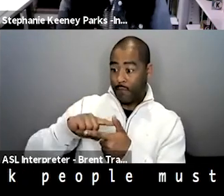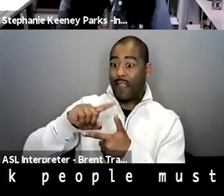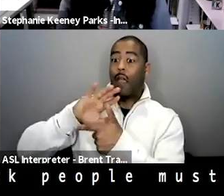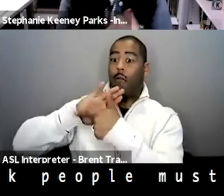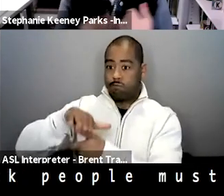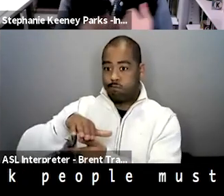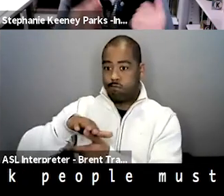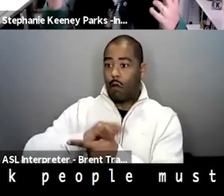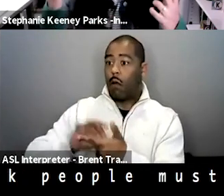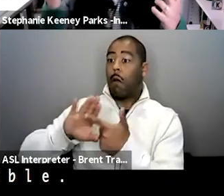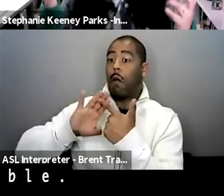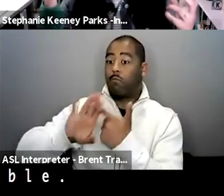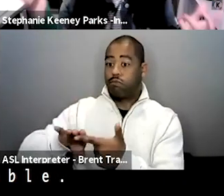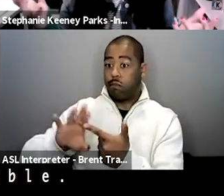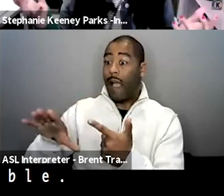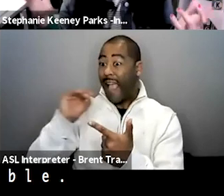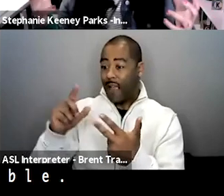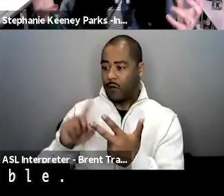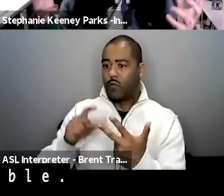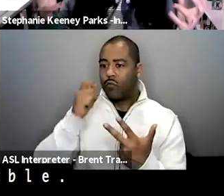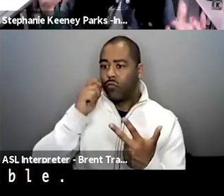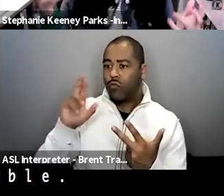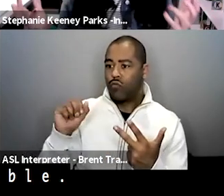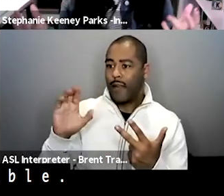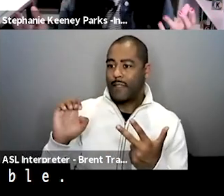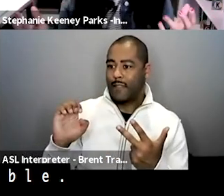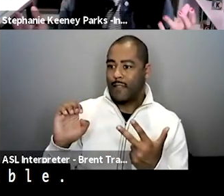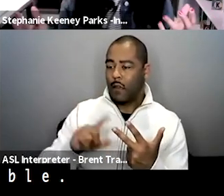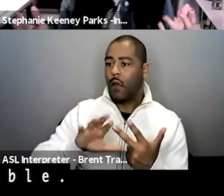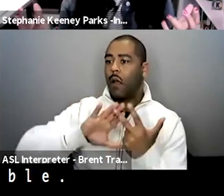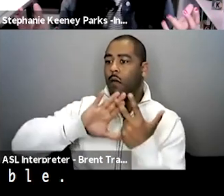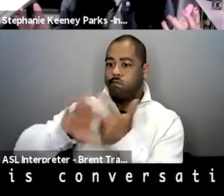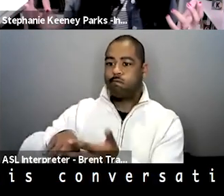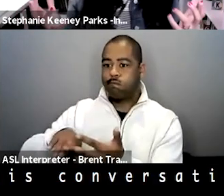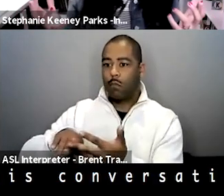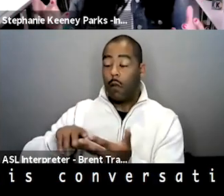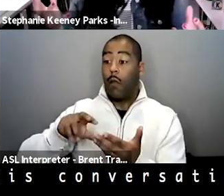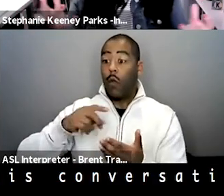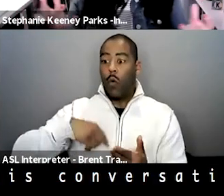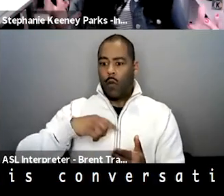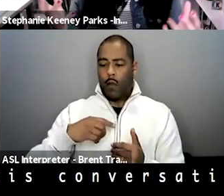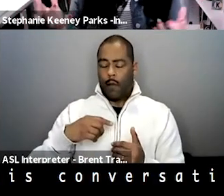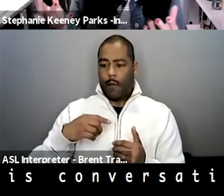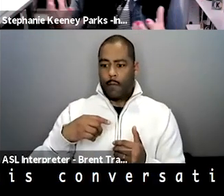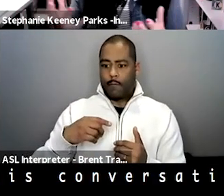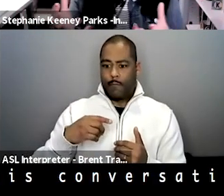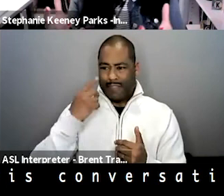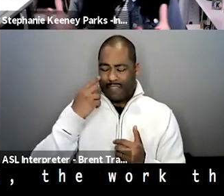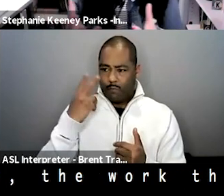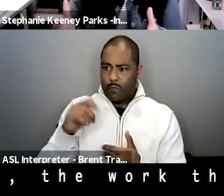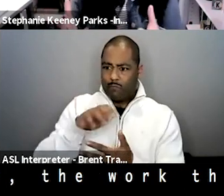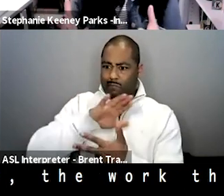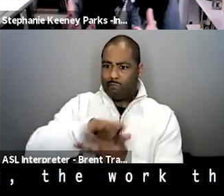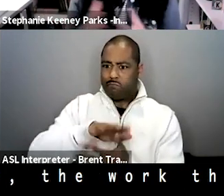Where we just naturally think that Black people must be less capable, right? And having this